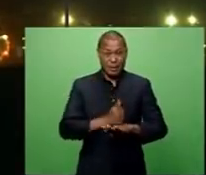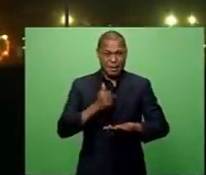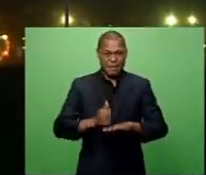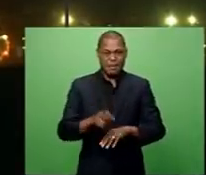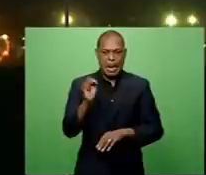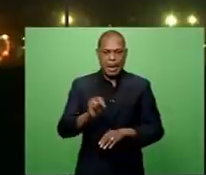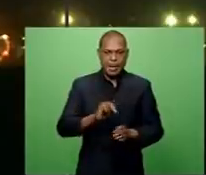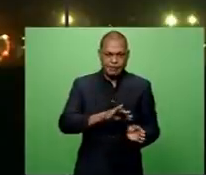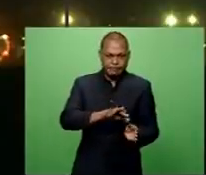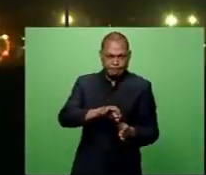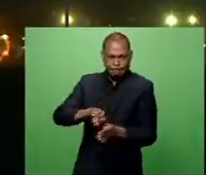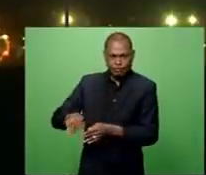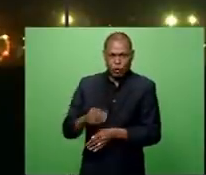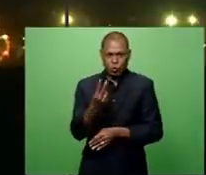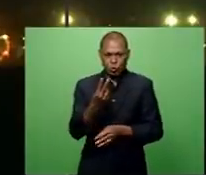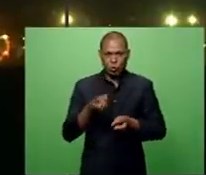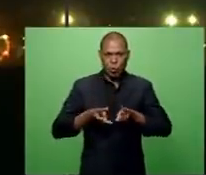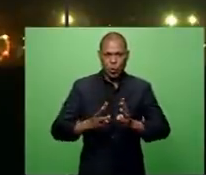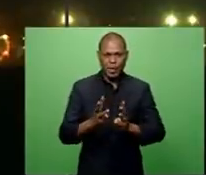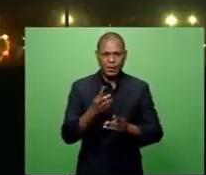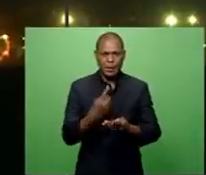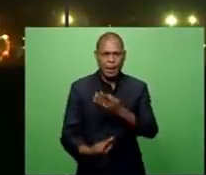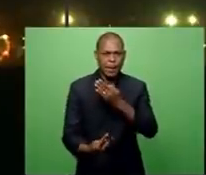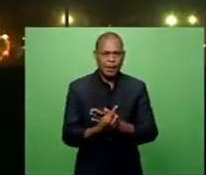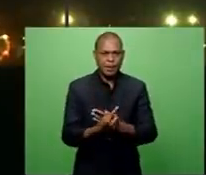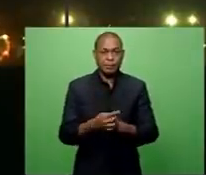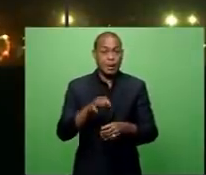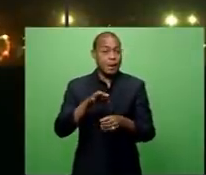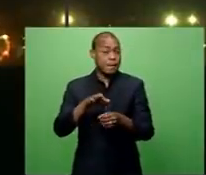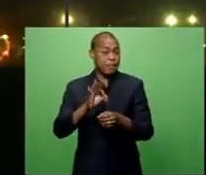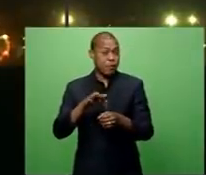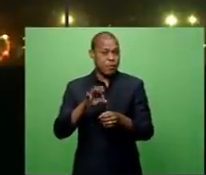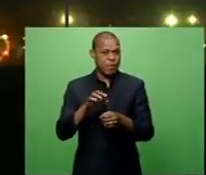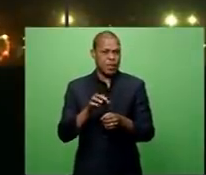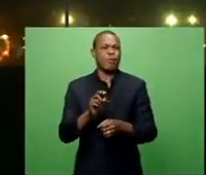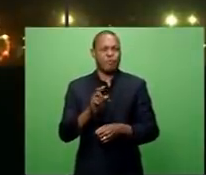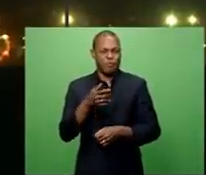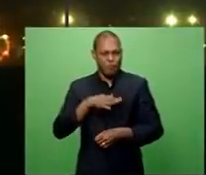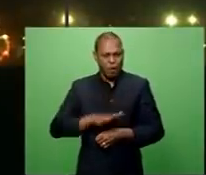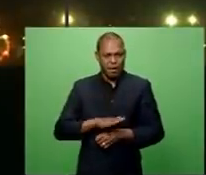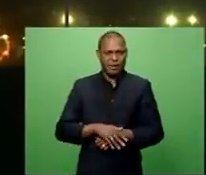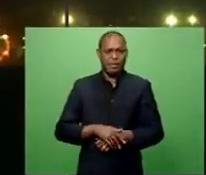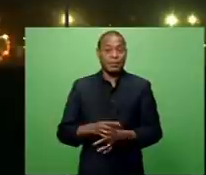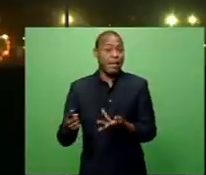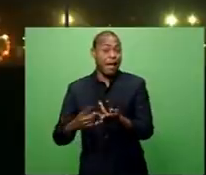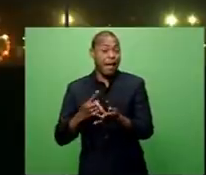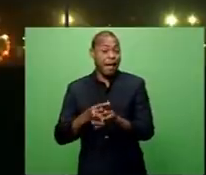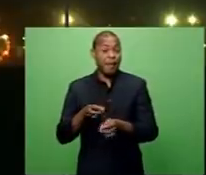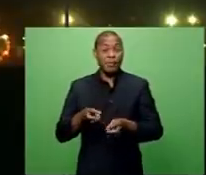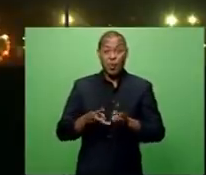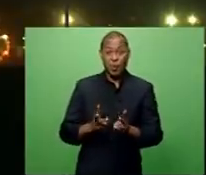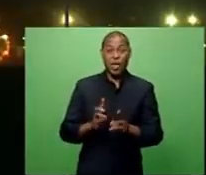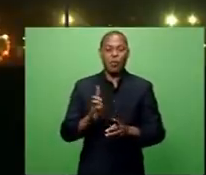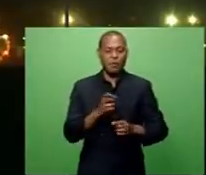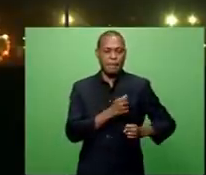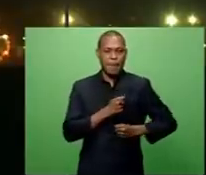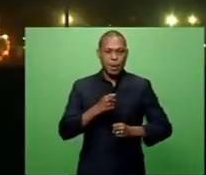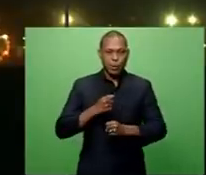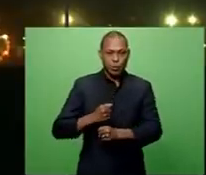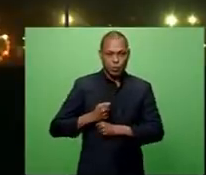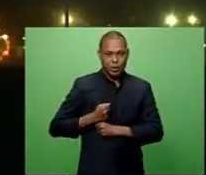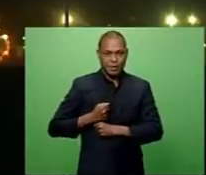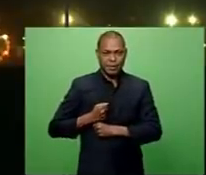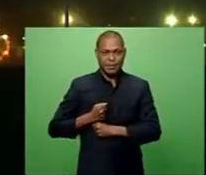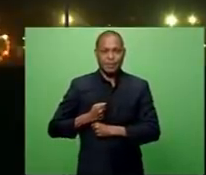there are two ways to get this done. However, he prefers the voting process. Nawaikula says the other way is by the military.